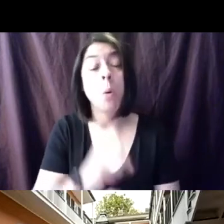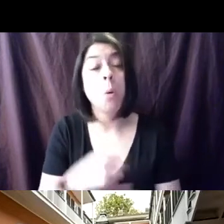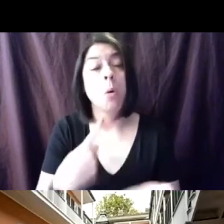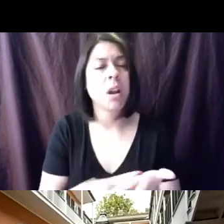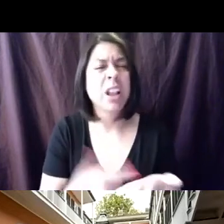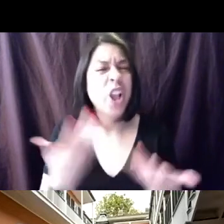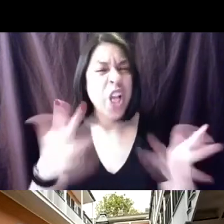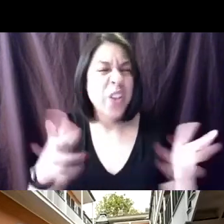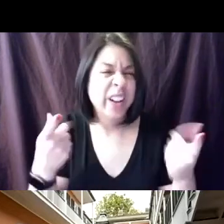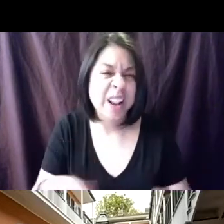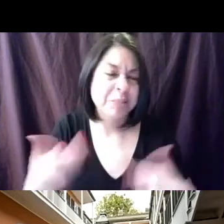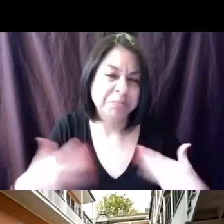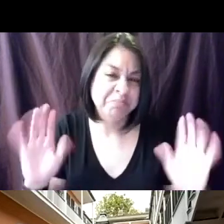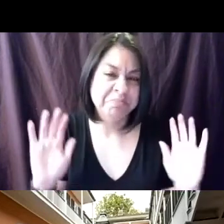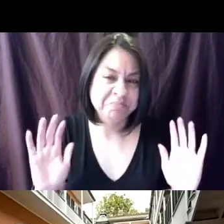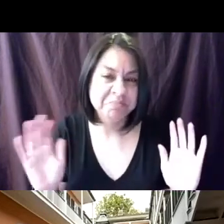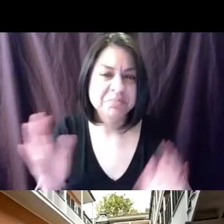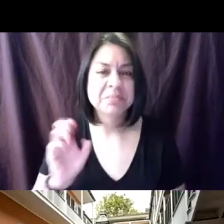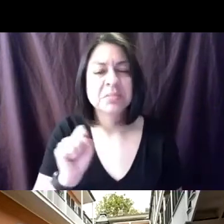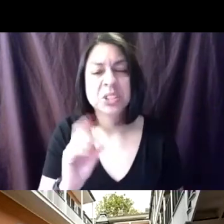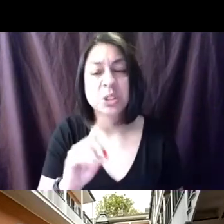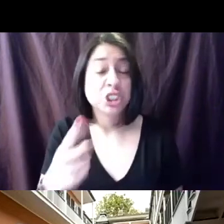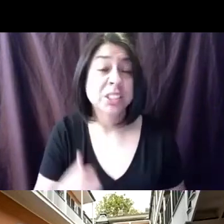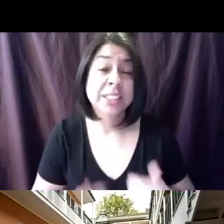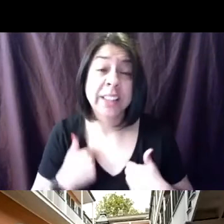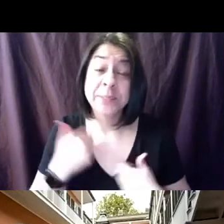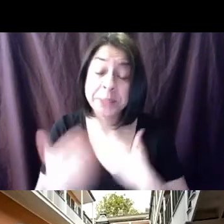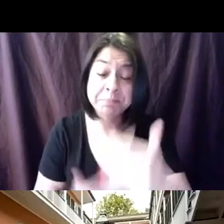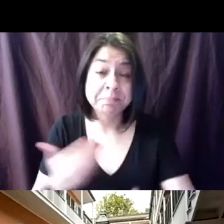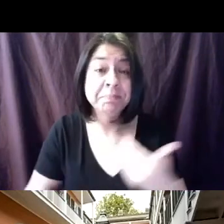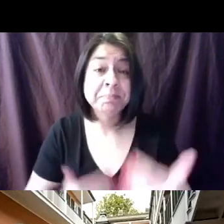done deal. So we just lived like it was.